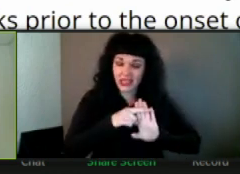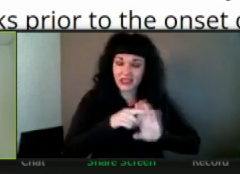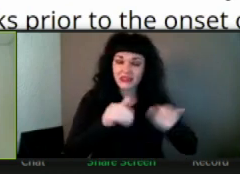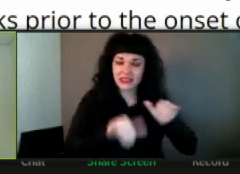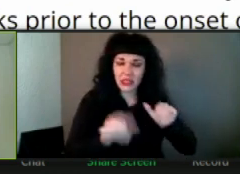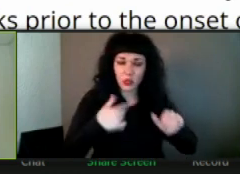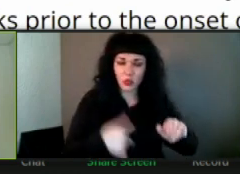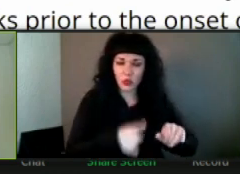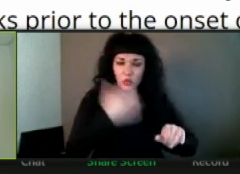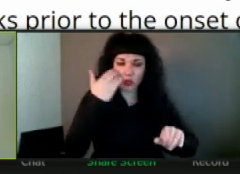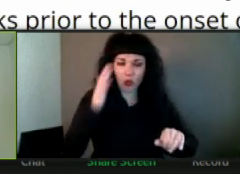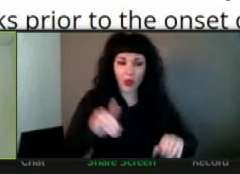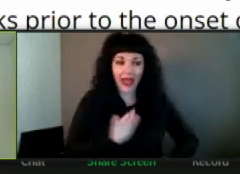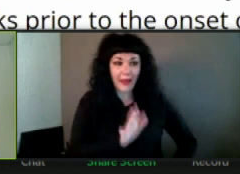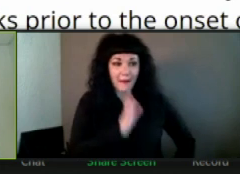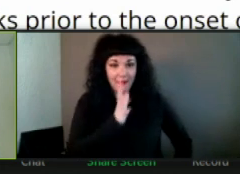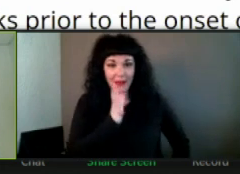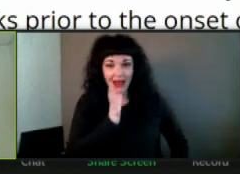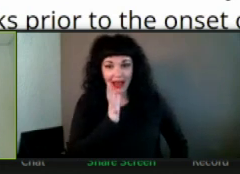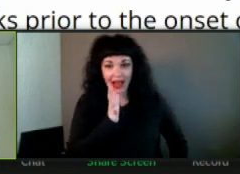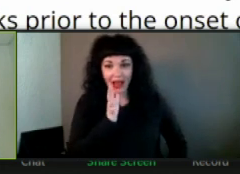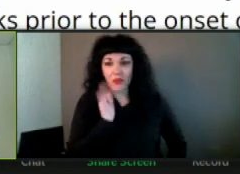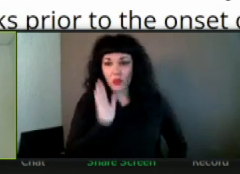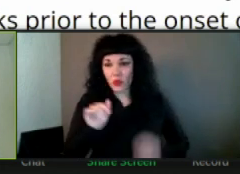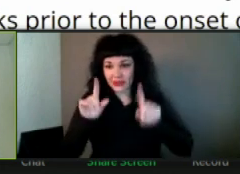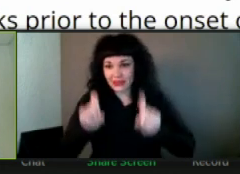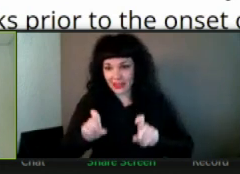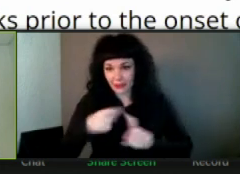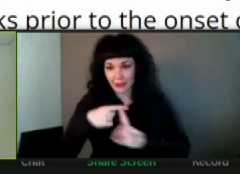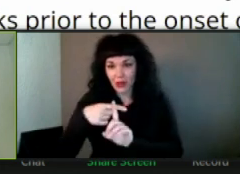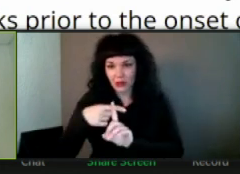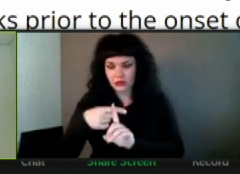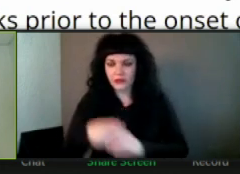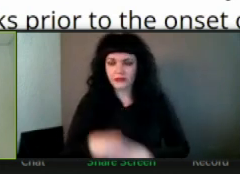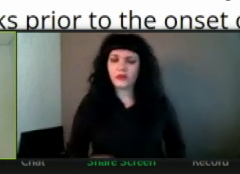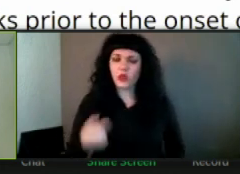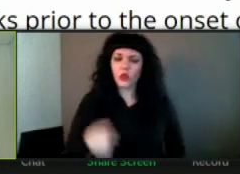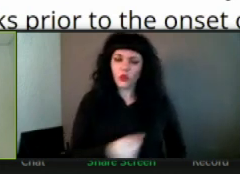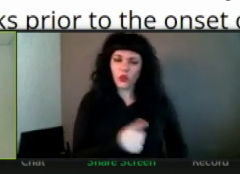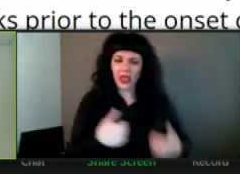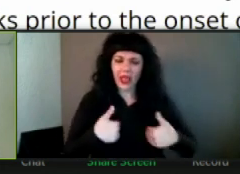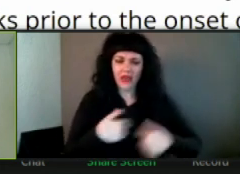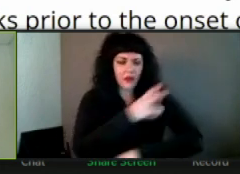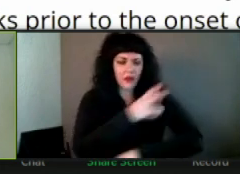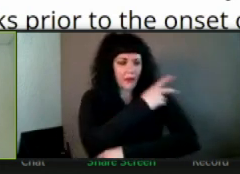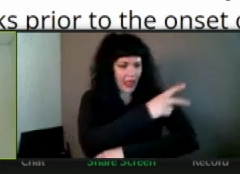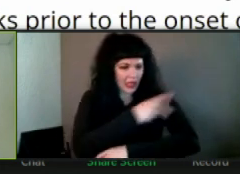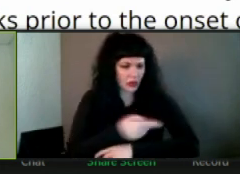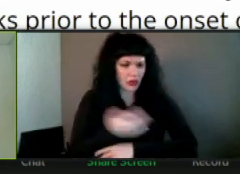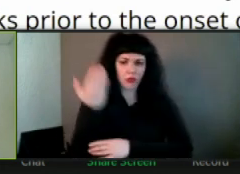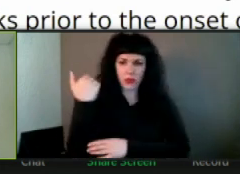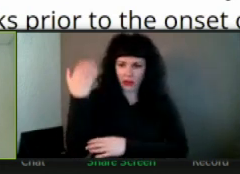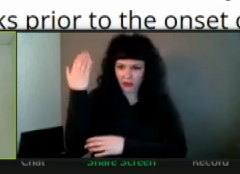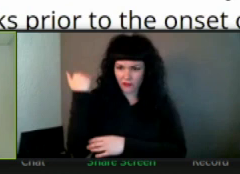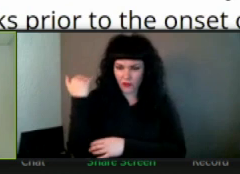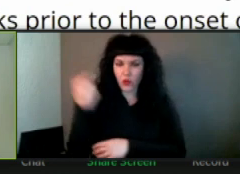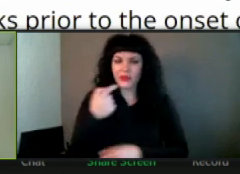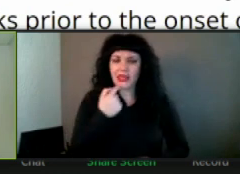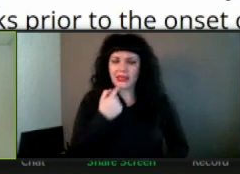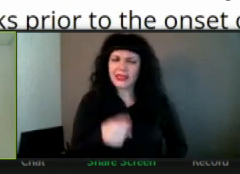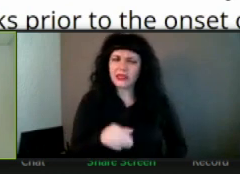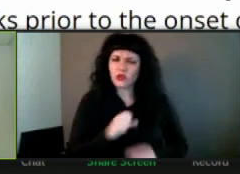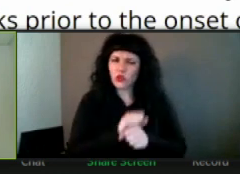other patients whose COVID-19 tests were negative, but their blood tests either showed that they had antibody to the virus,